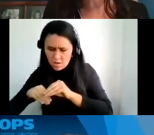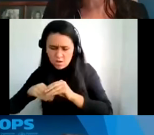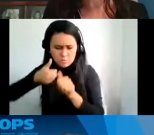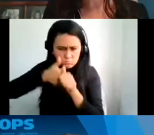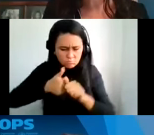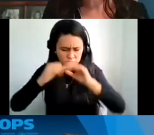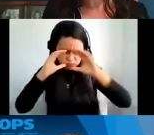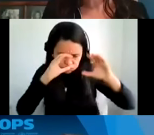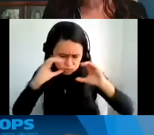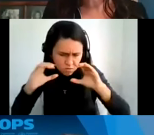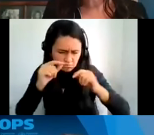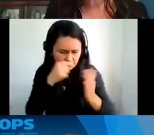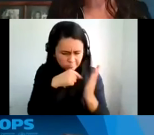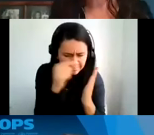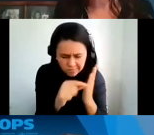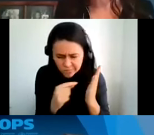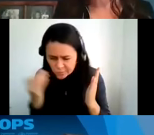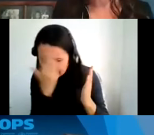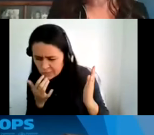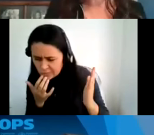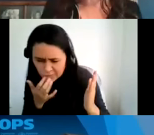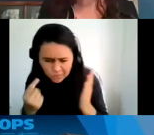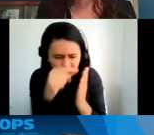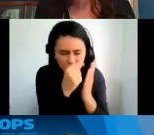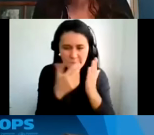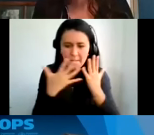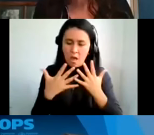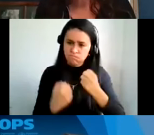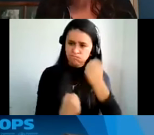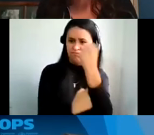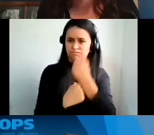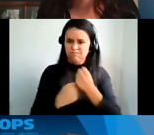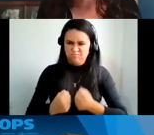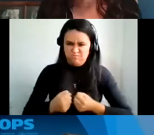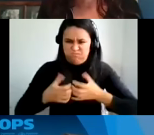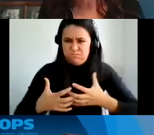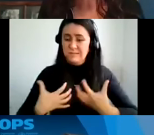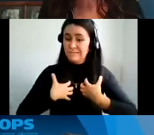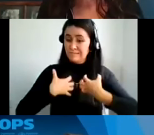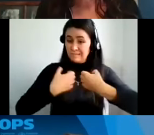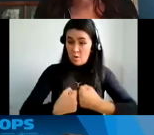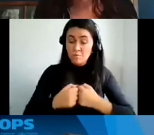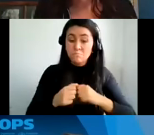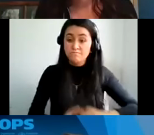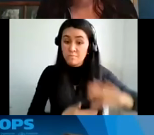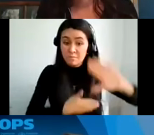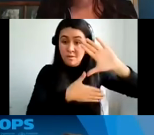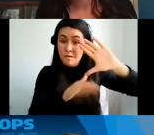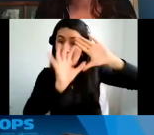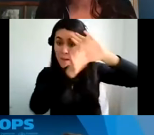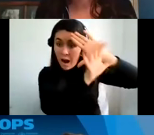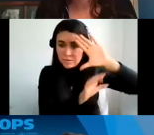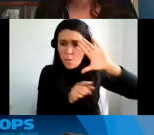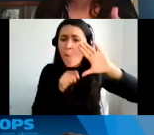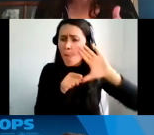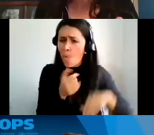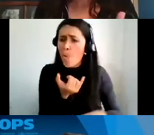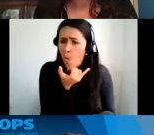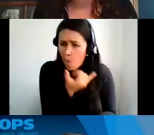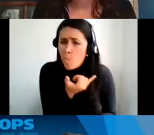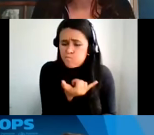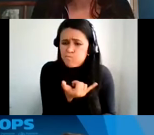and include an assessment of public policies that seek to strengthen healthcare systems. Many countries in the